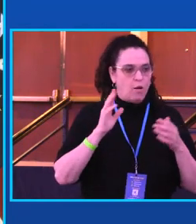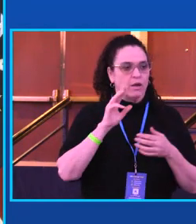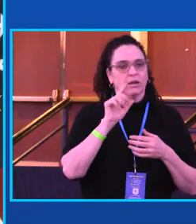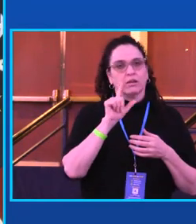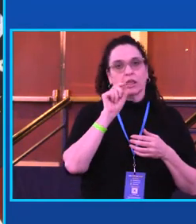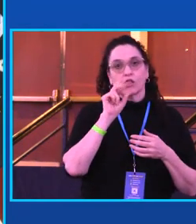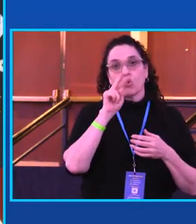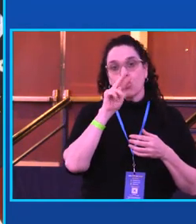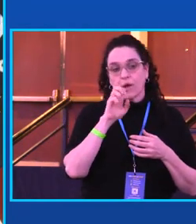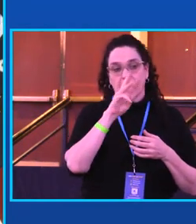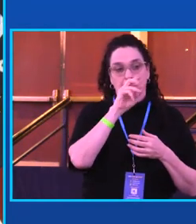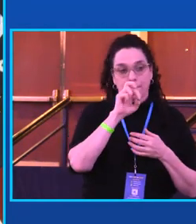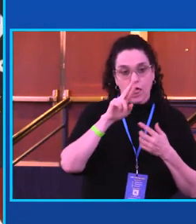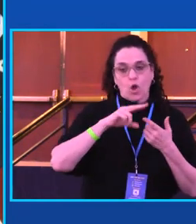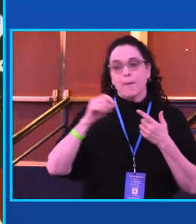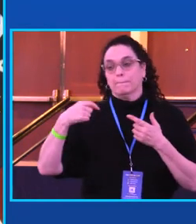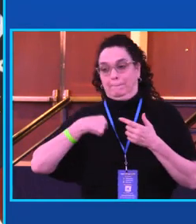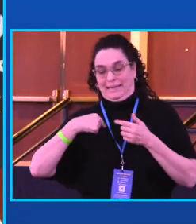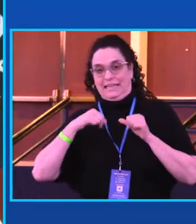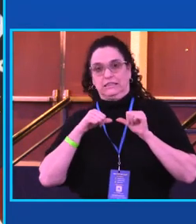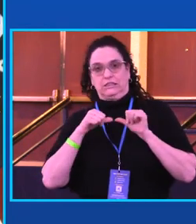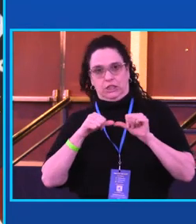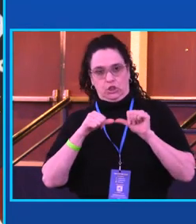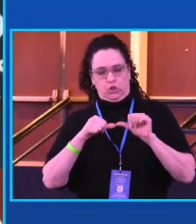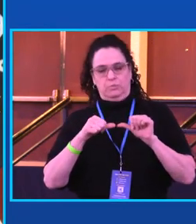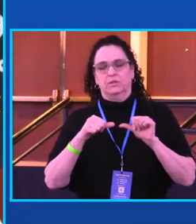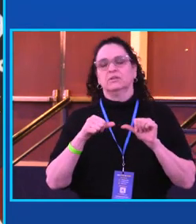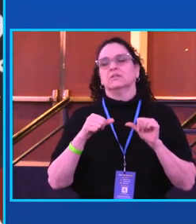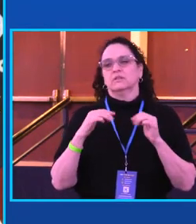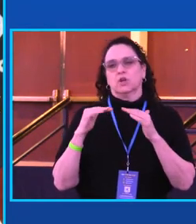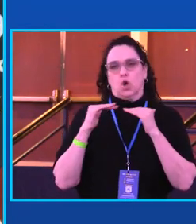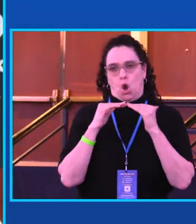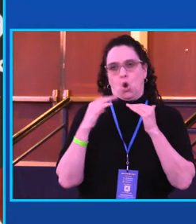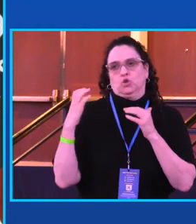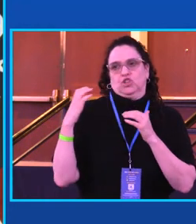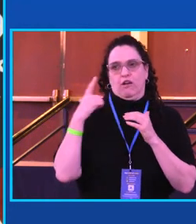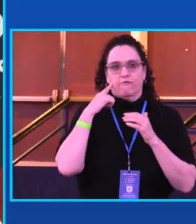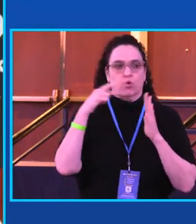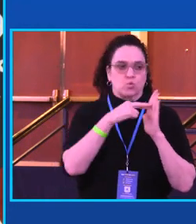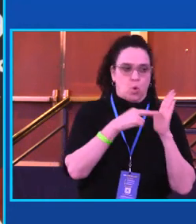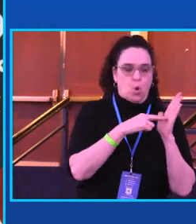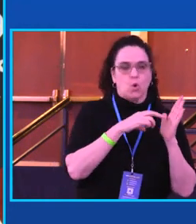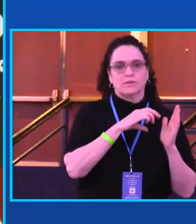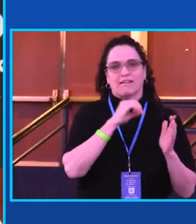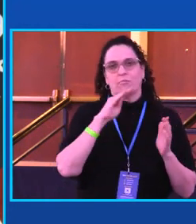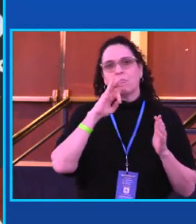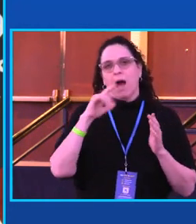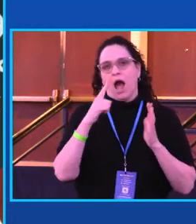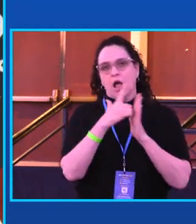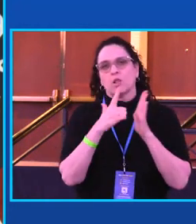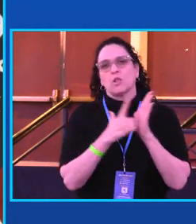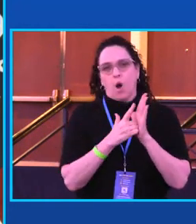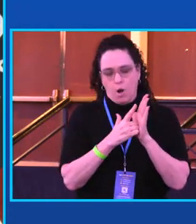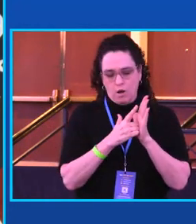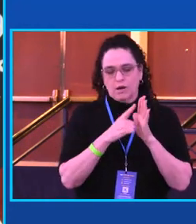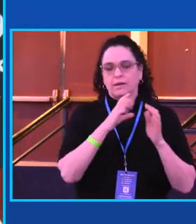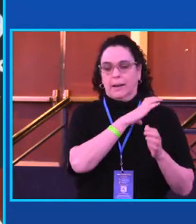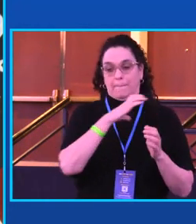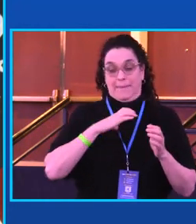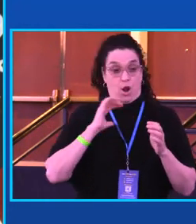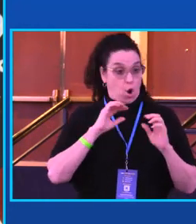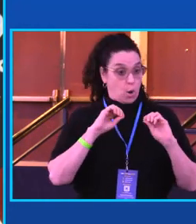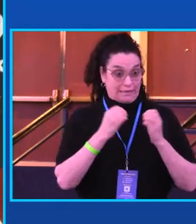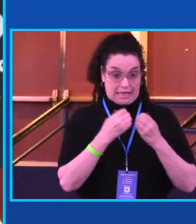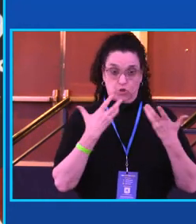to continue to serve as co-chairs of the Rules and Bylaws Committee. The RBC met Thursday and Friday, and based on